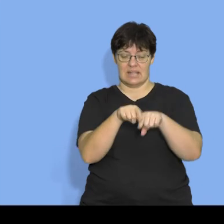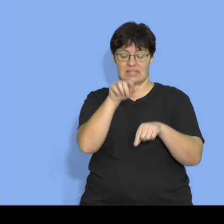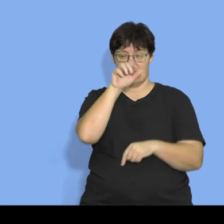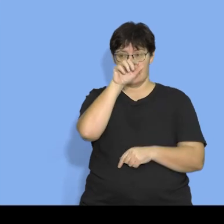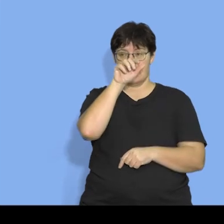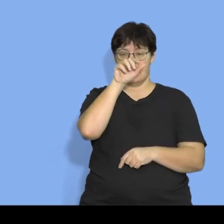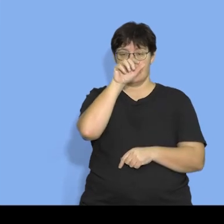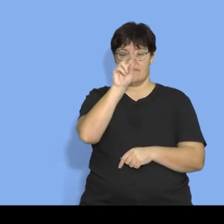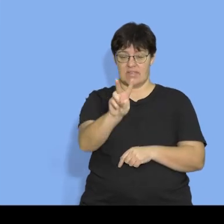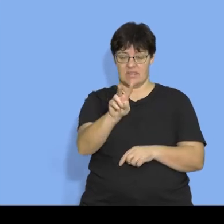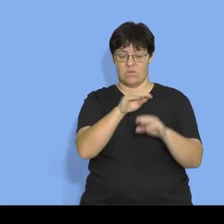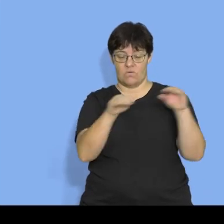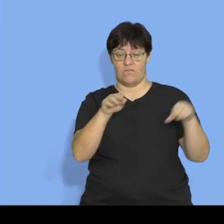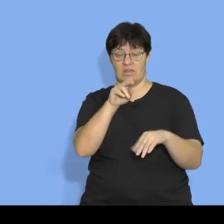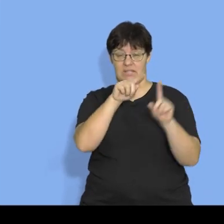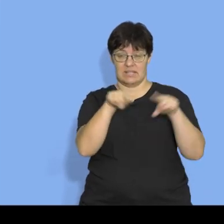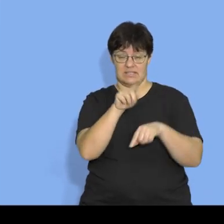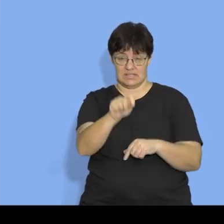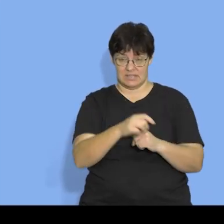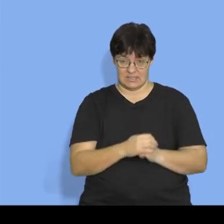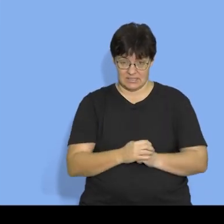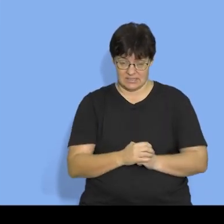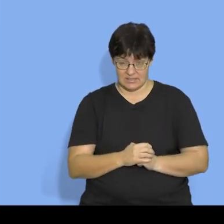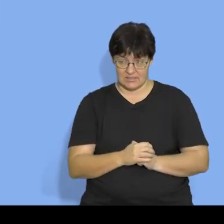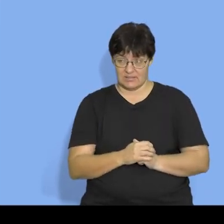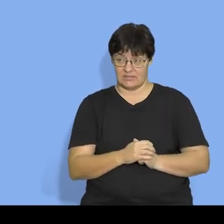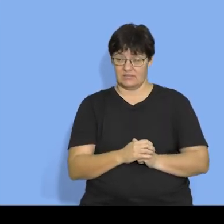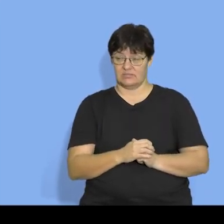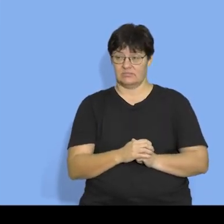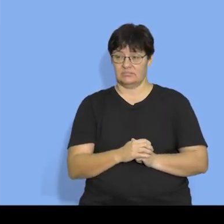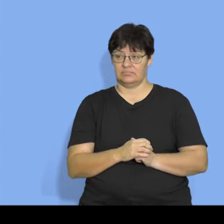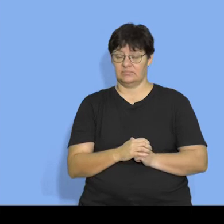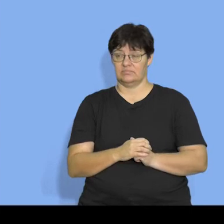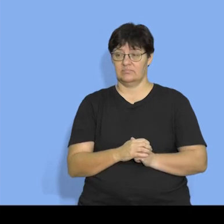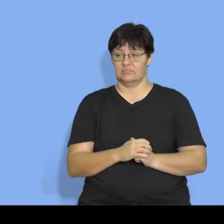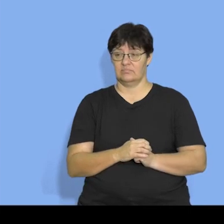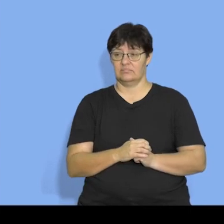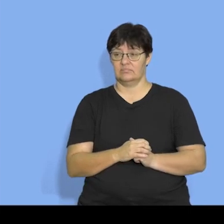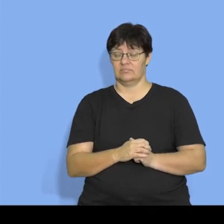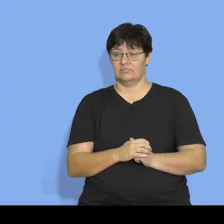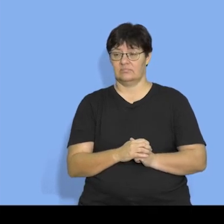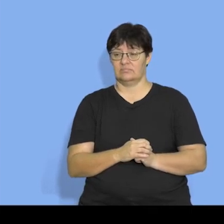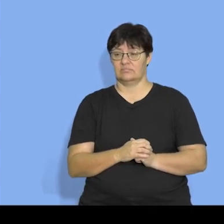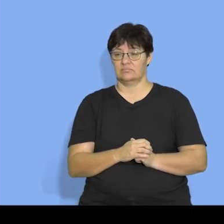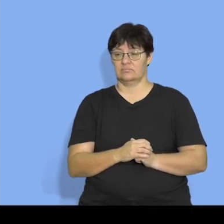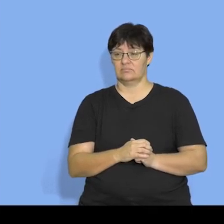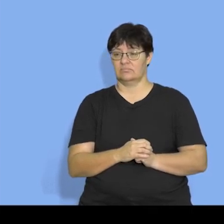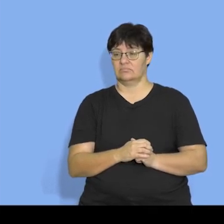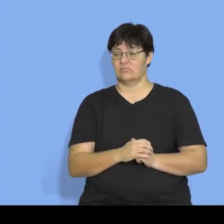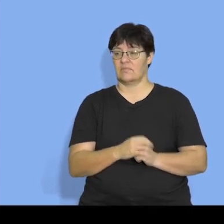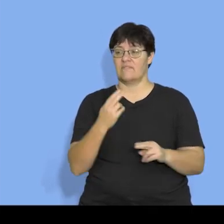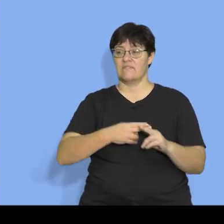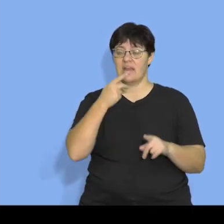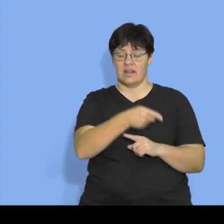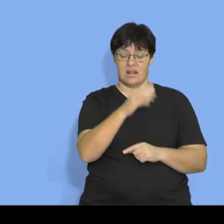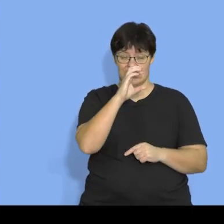So, acceleration, change in velocity over change in time.